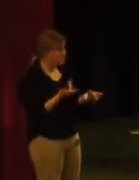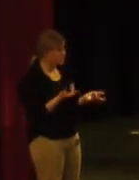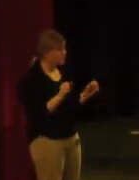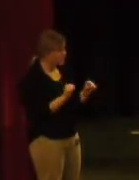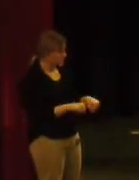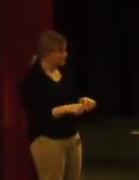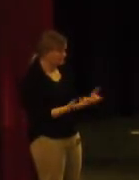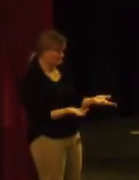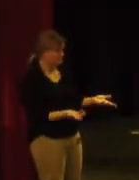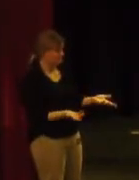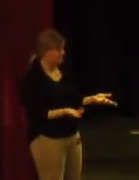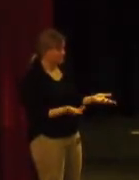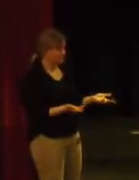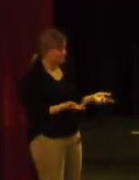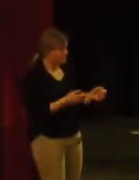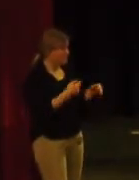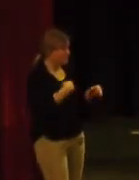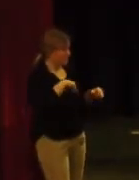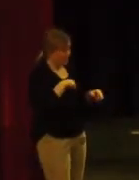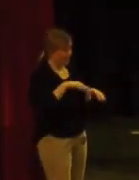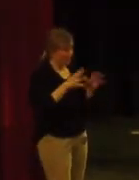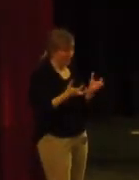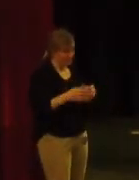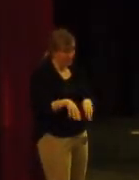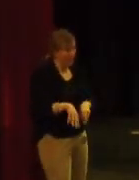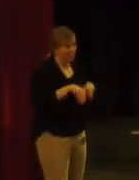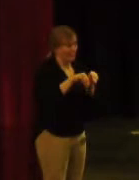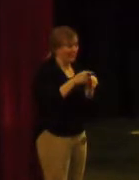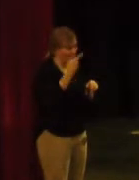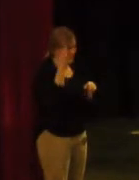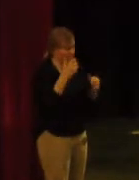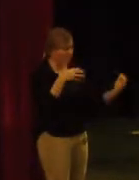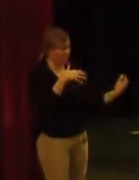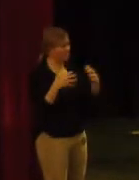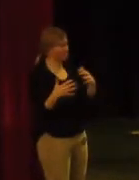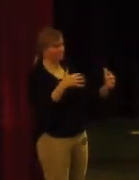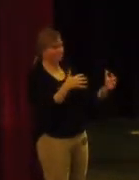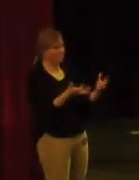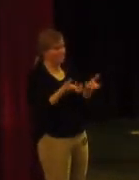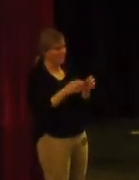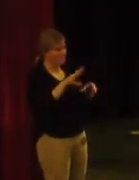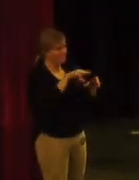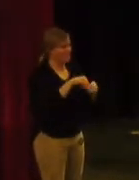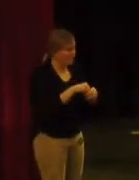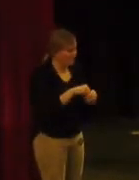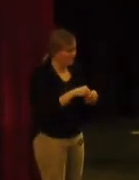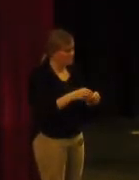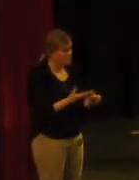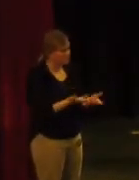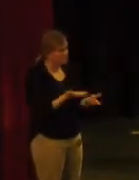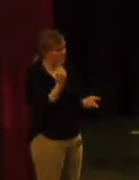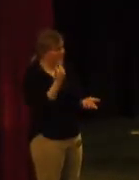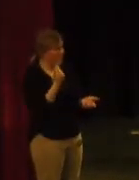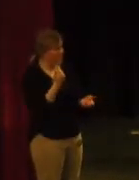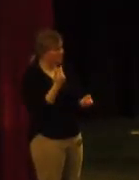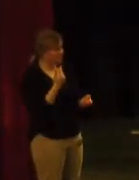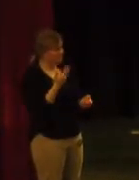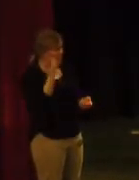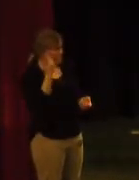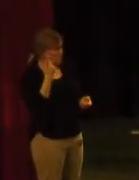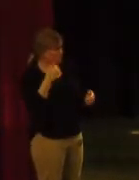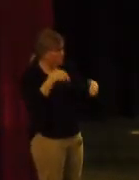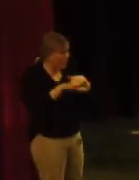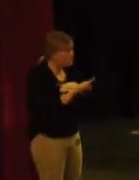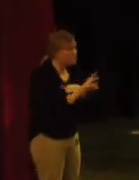to say, let's just leave here and go somewhere else. Crossing into Texas back in those days was not a big deal. So